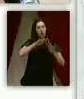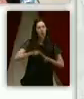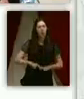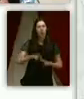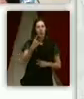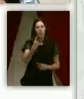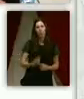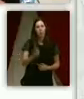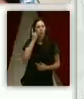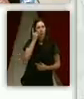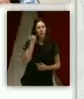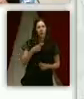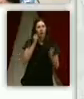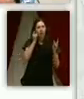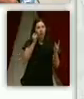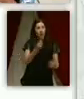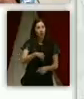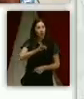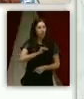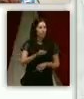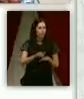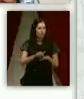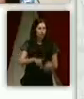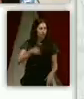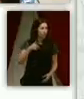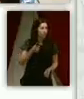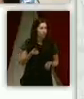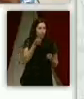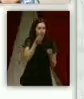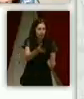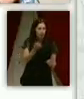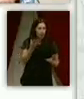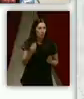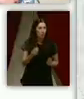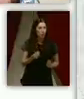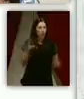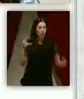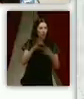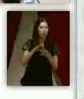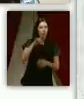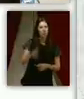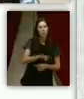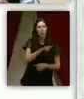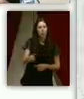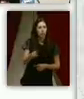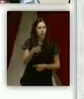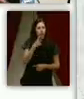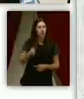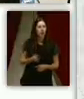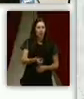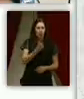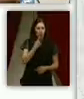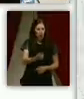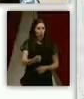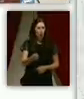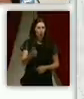After reading the analysis of the different mobile phones, I've realized that Spain does not provide much information about the compatibility of